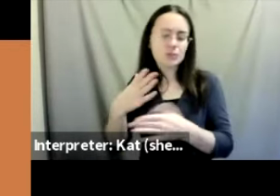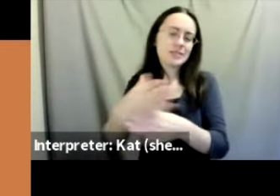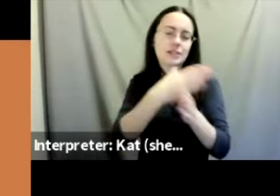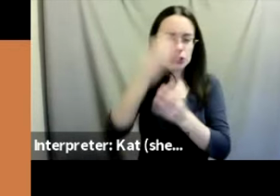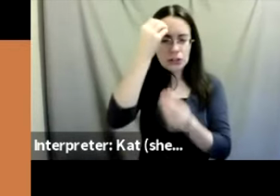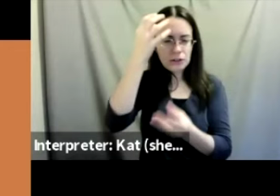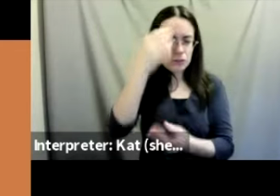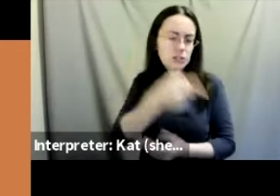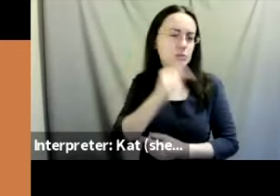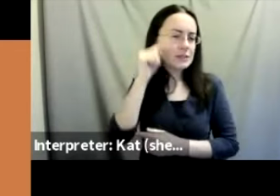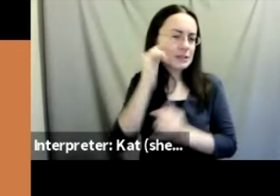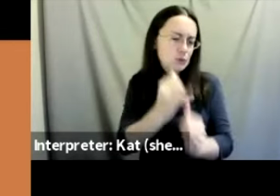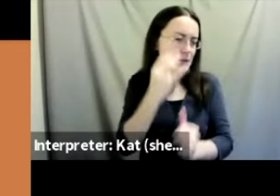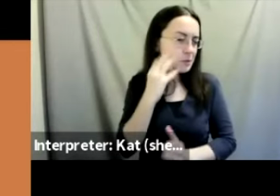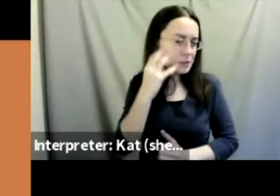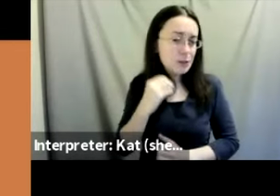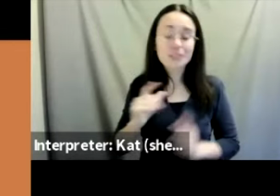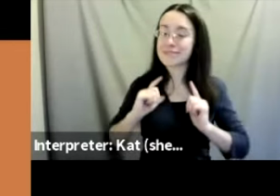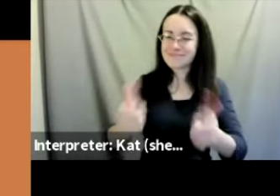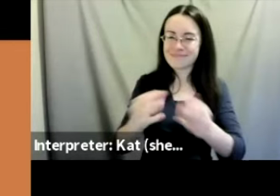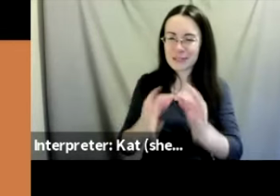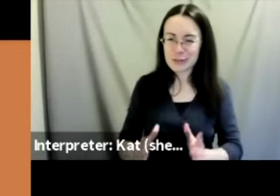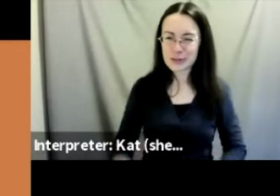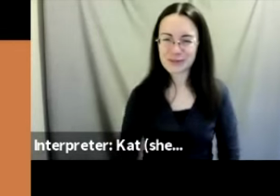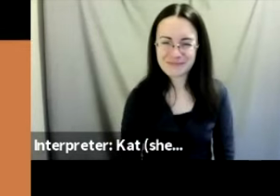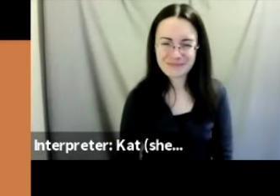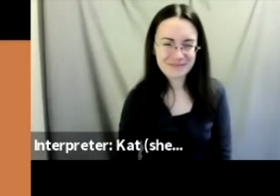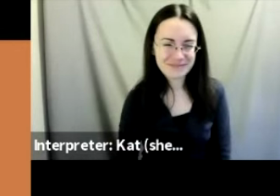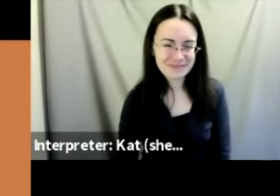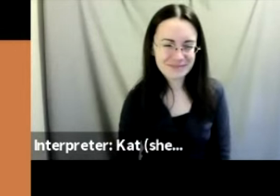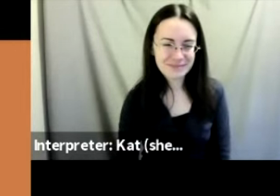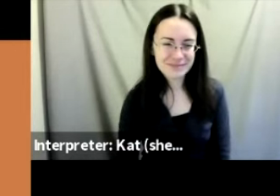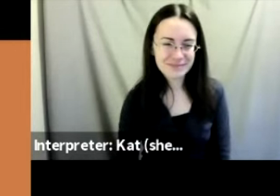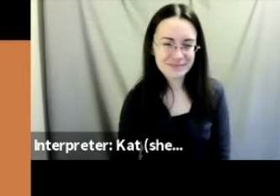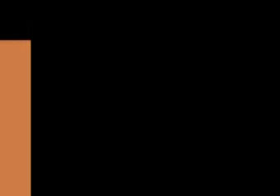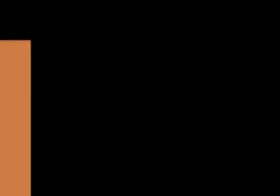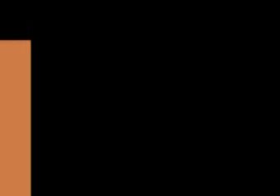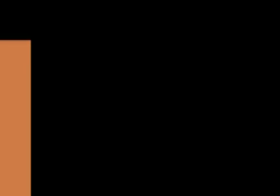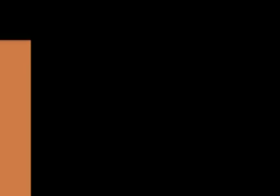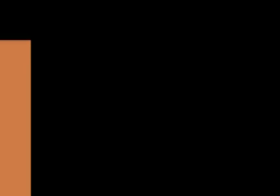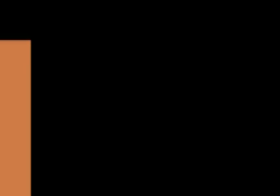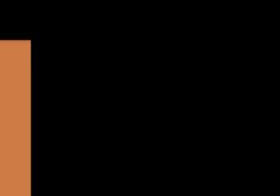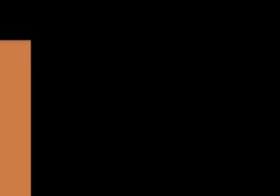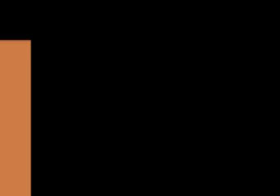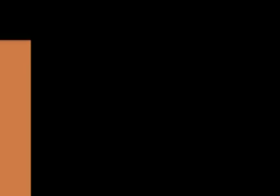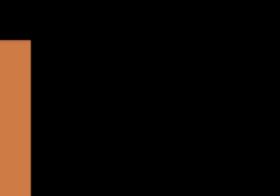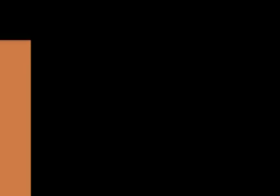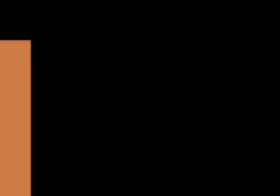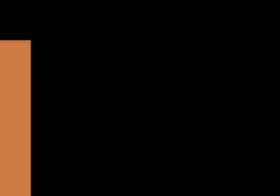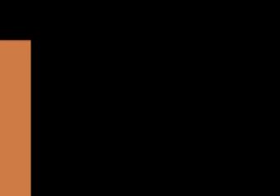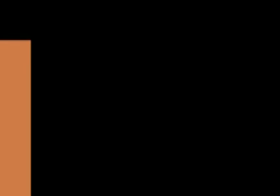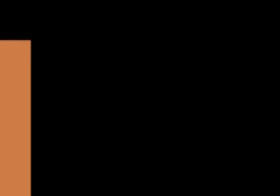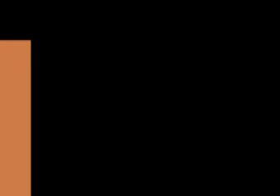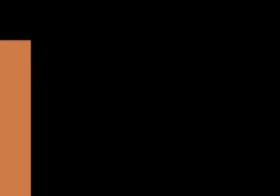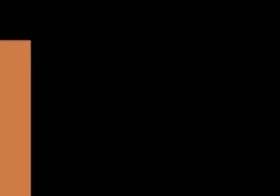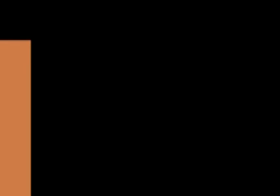same situation as I was. Thank you. Our